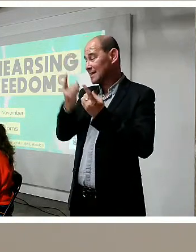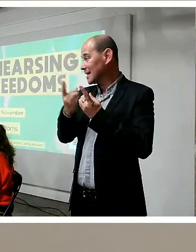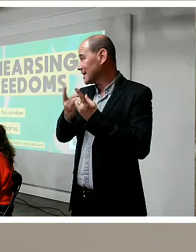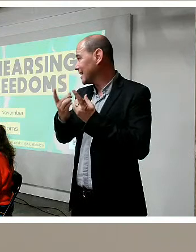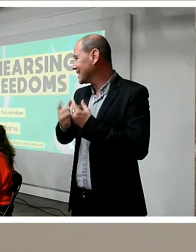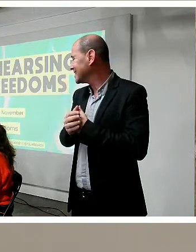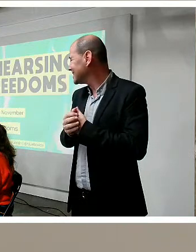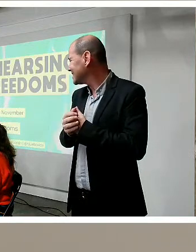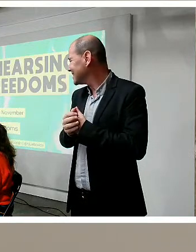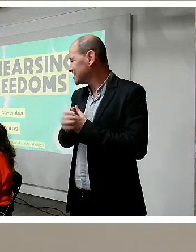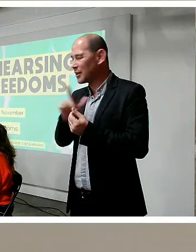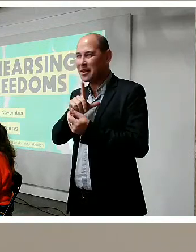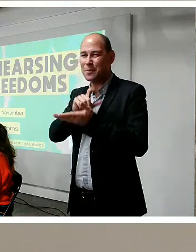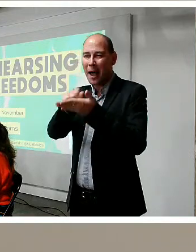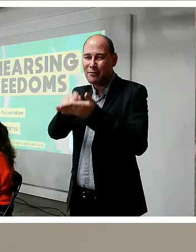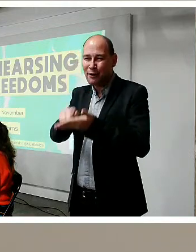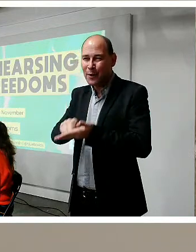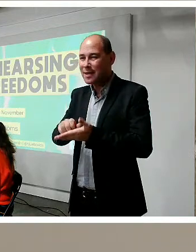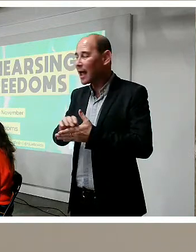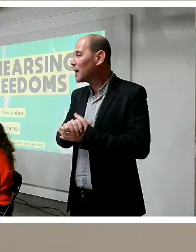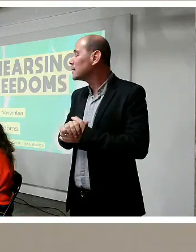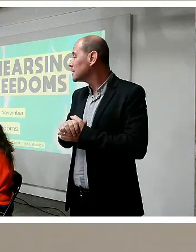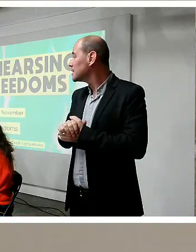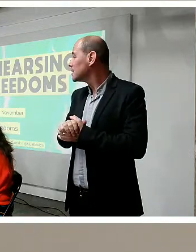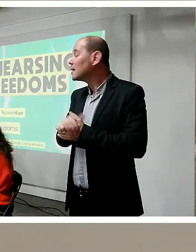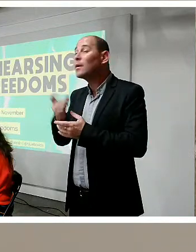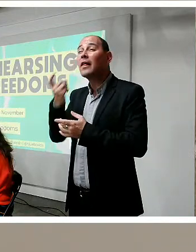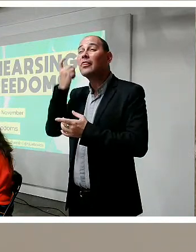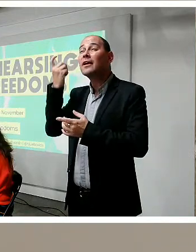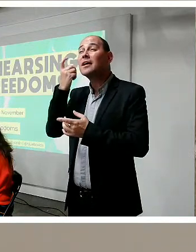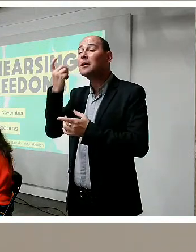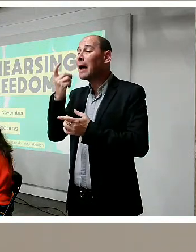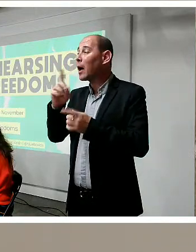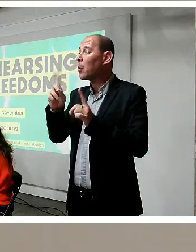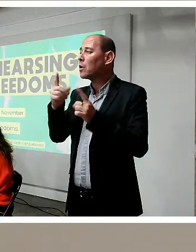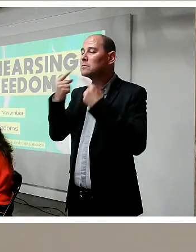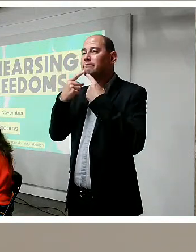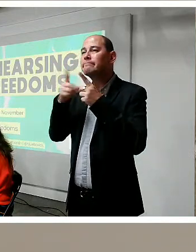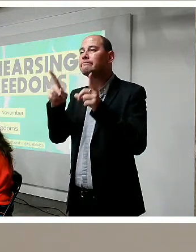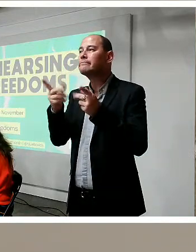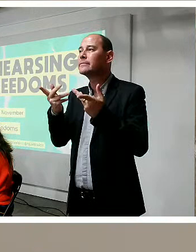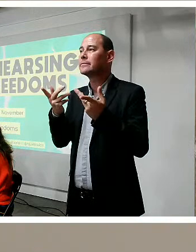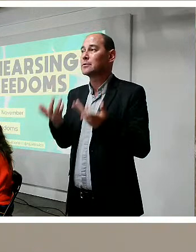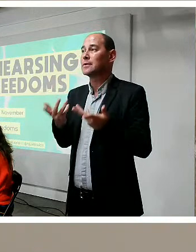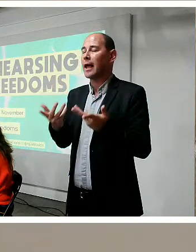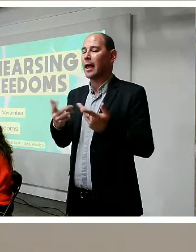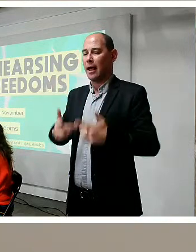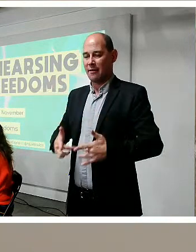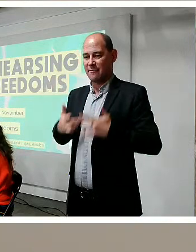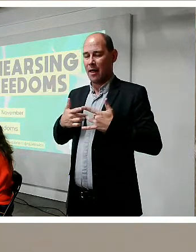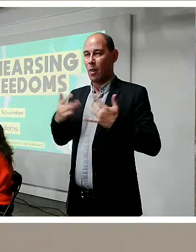So when thinking about what to say today, I felt overwhelmed.